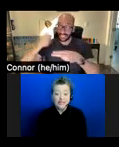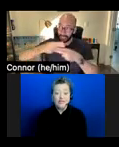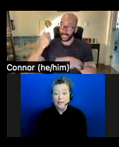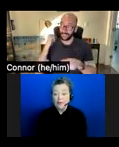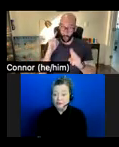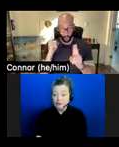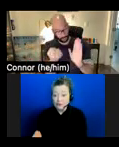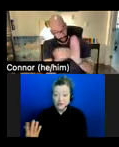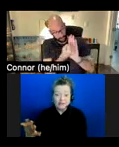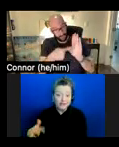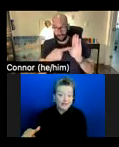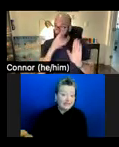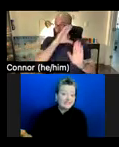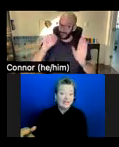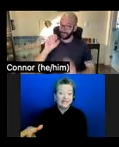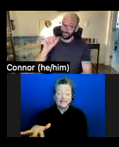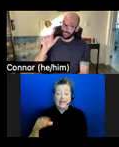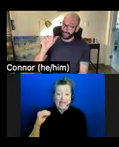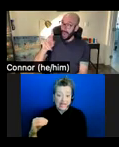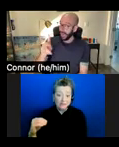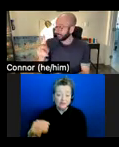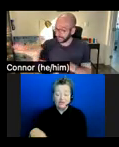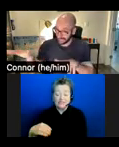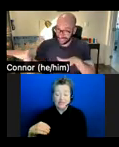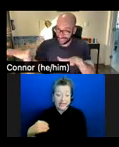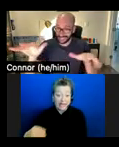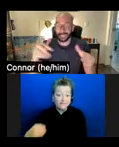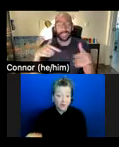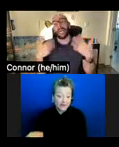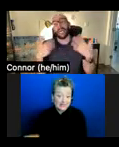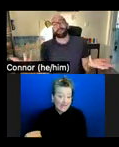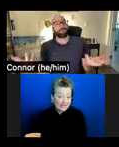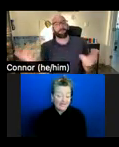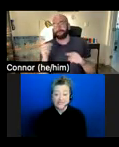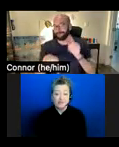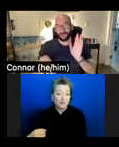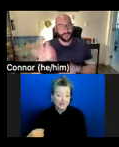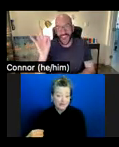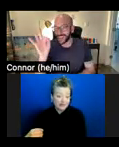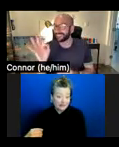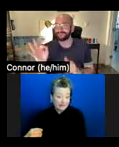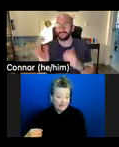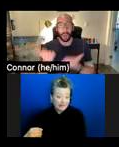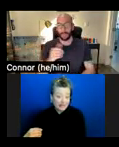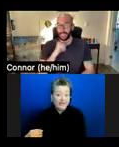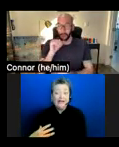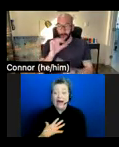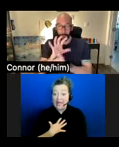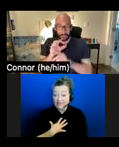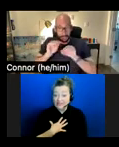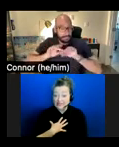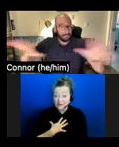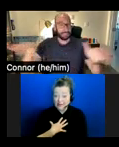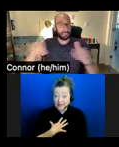it. So I'm not too sure if there is a name or a sign name for it yet, if it has been branded by the community.